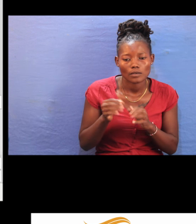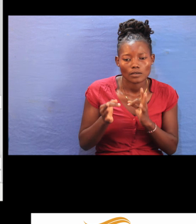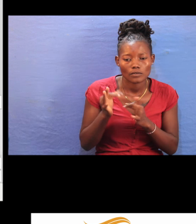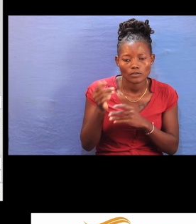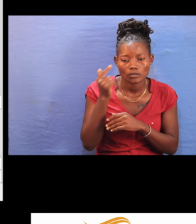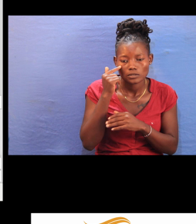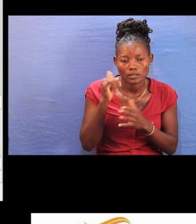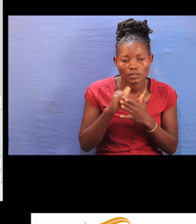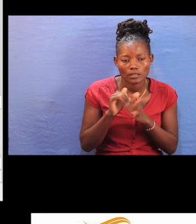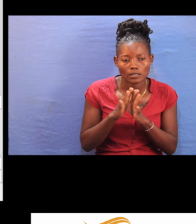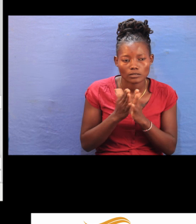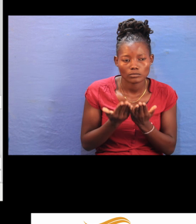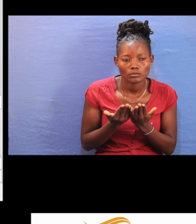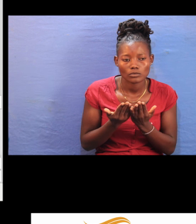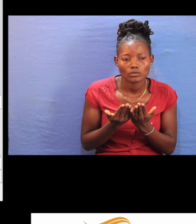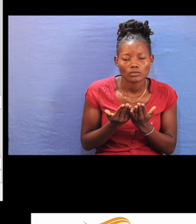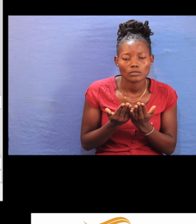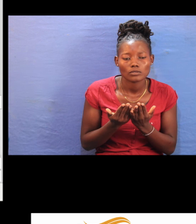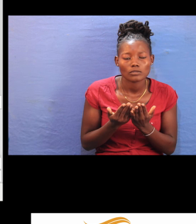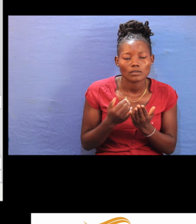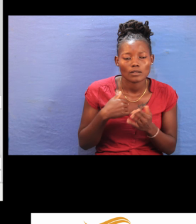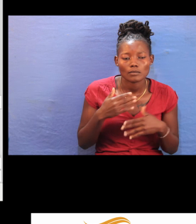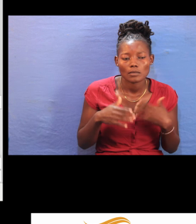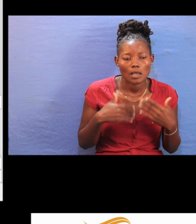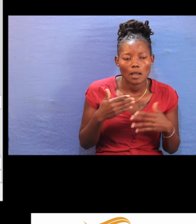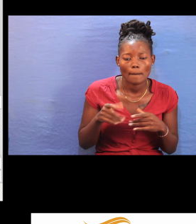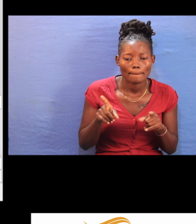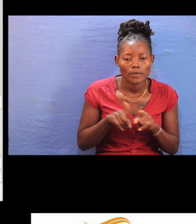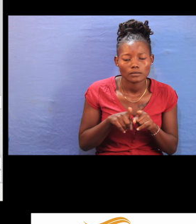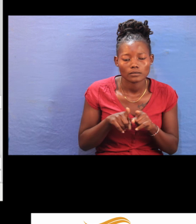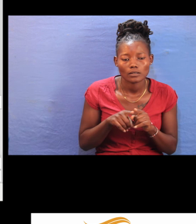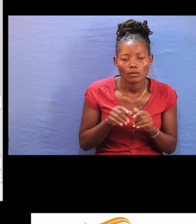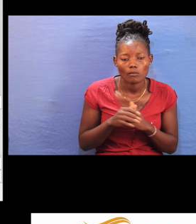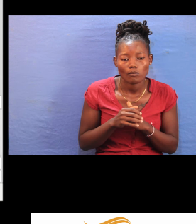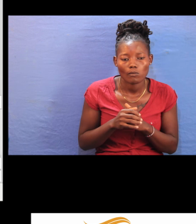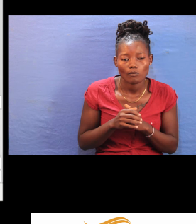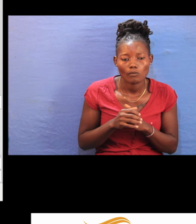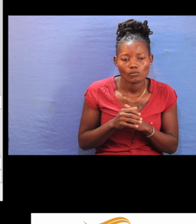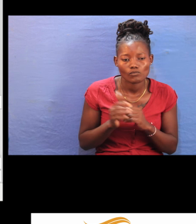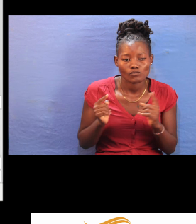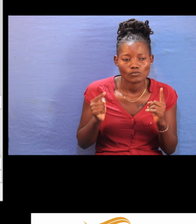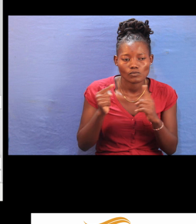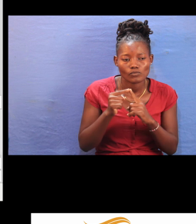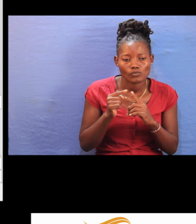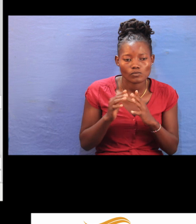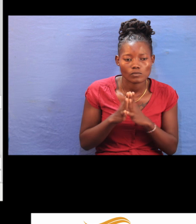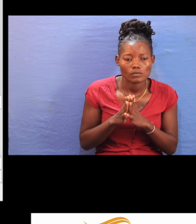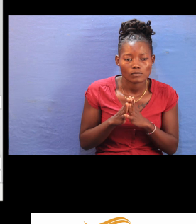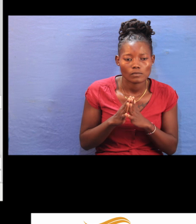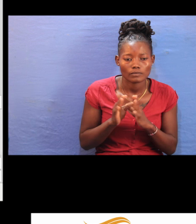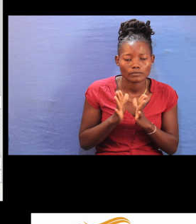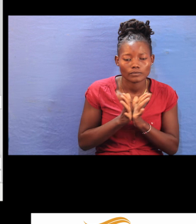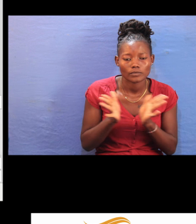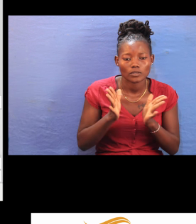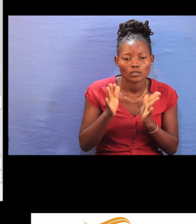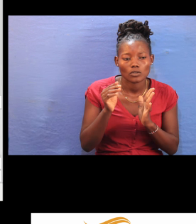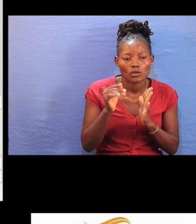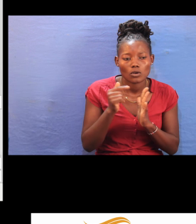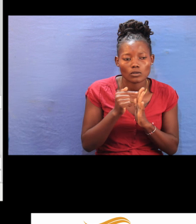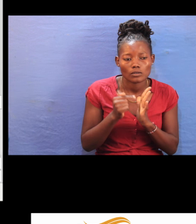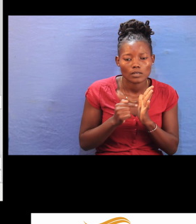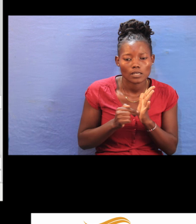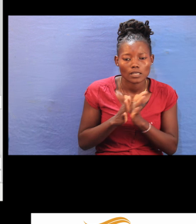like me to help you get a hold of it, I'd be glad to. So subjective goals are general statements of what you want to do.